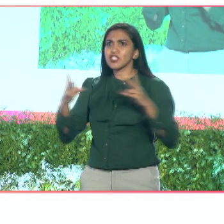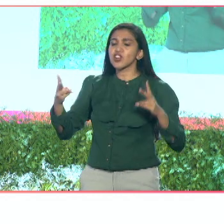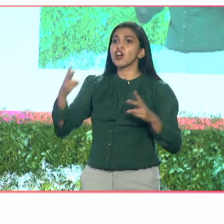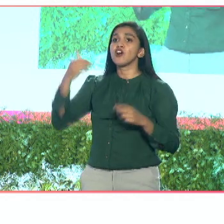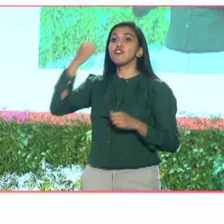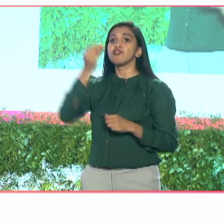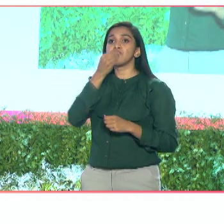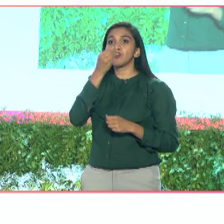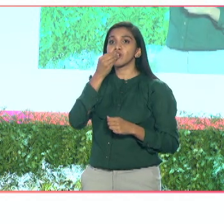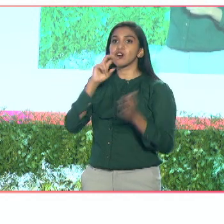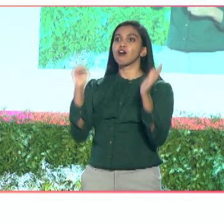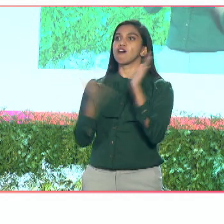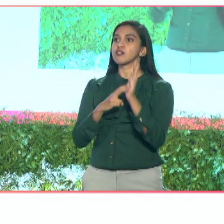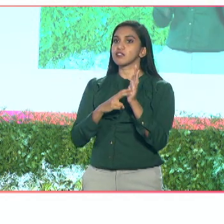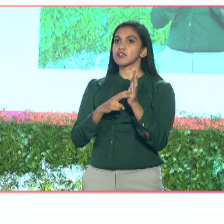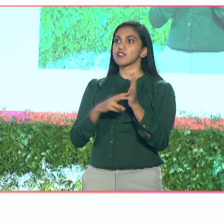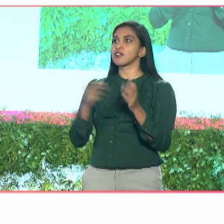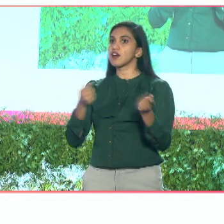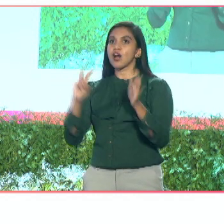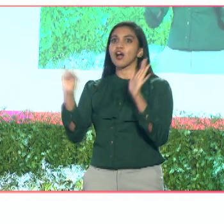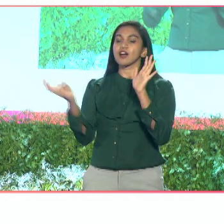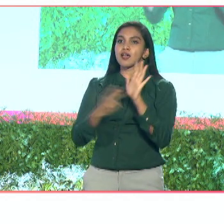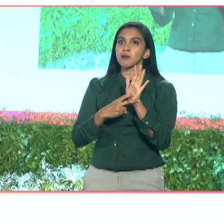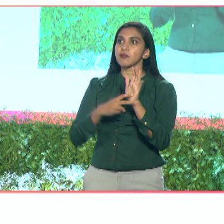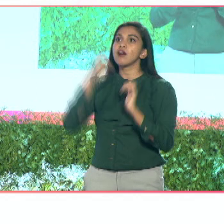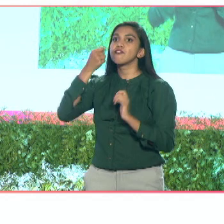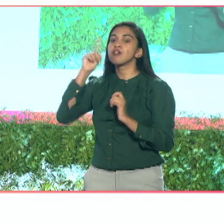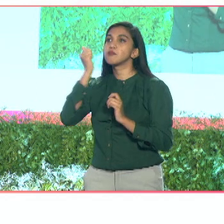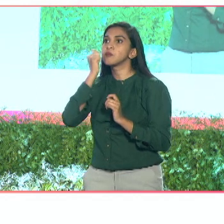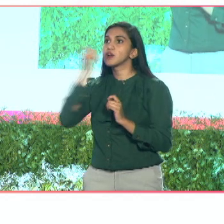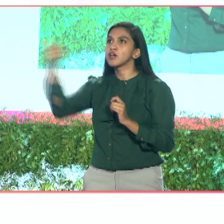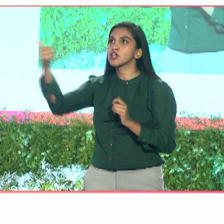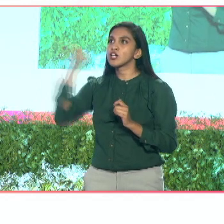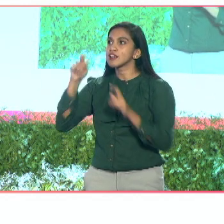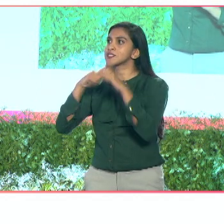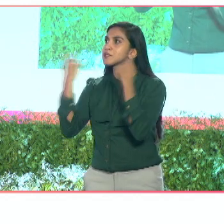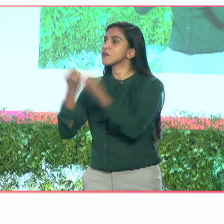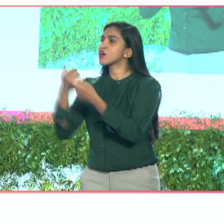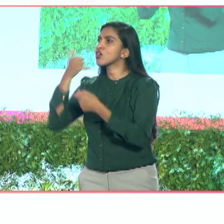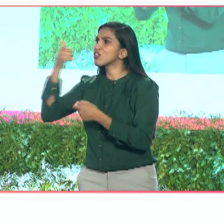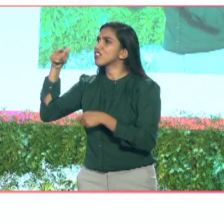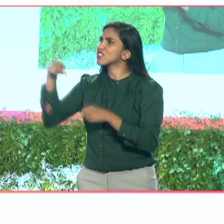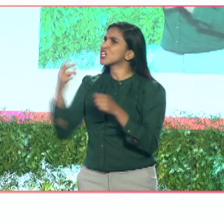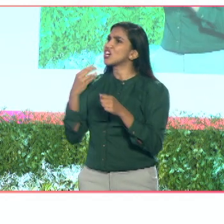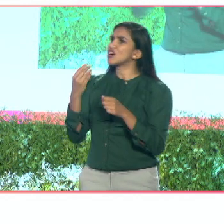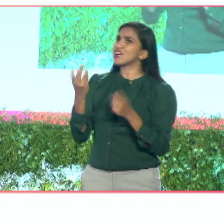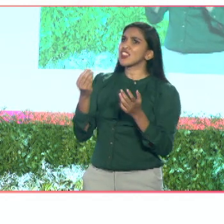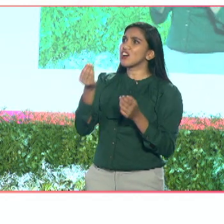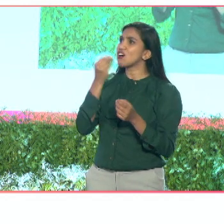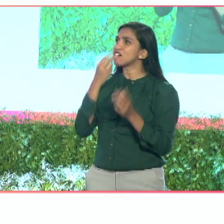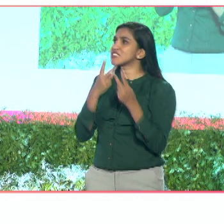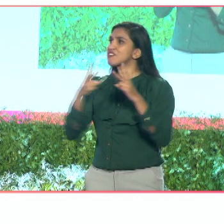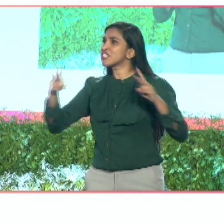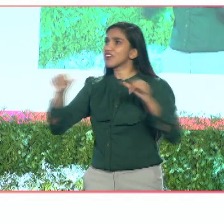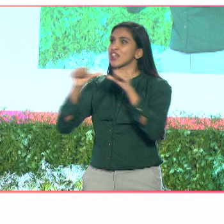stuff from Amazon. I mean, her parents calls to our team and said that nowadays she orders something or other from